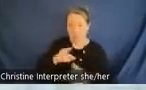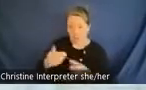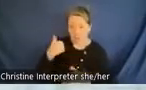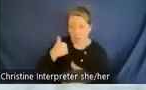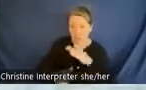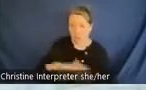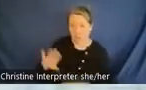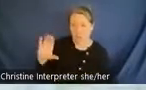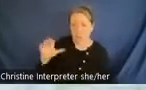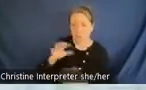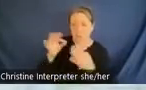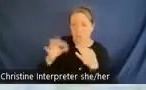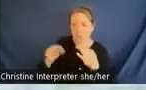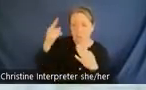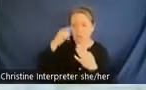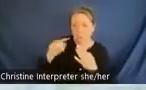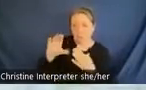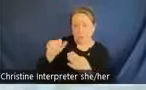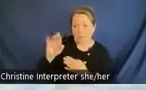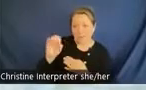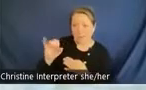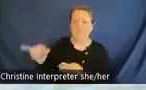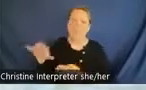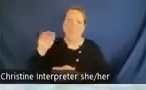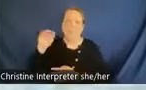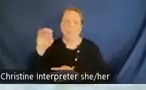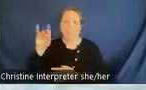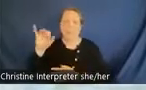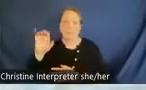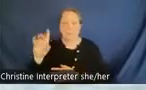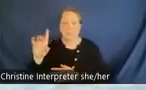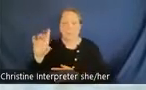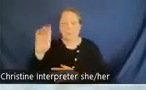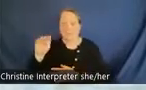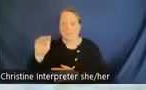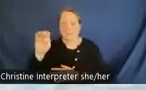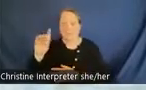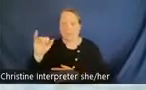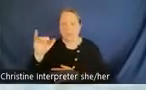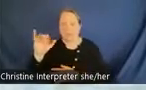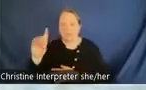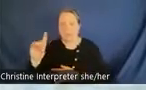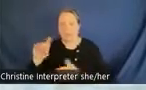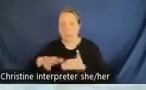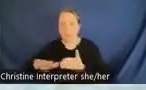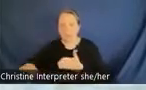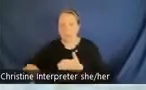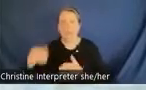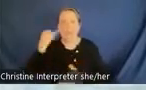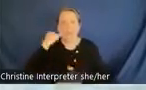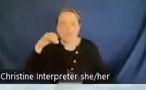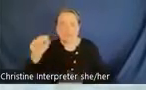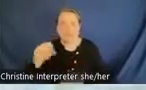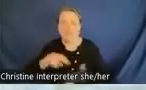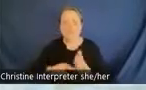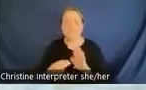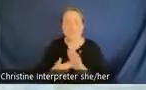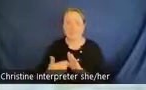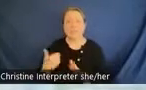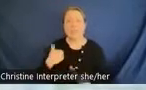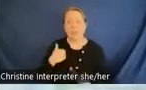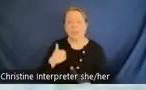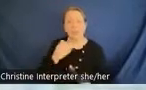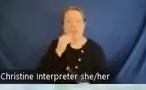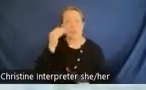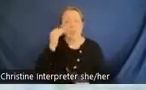Medicaid waiver program. If they are, then that generally gives them some home modification